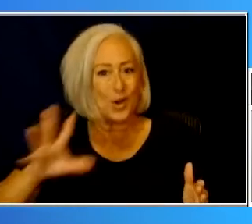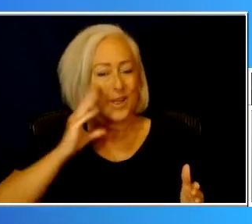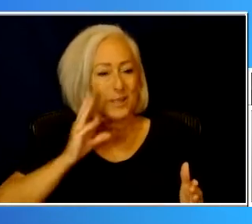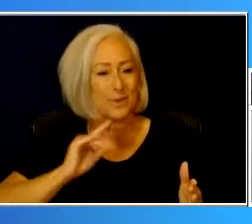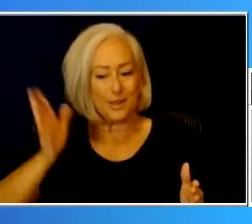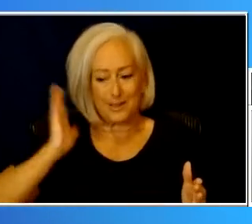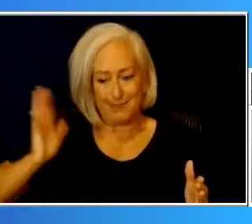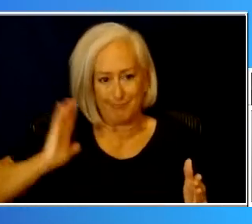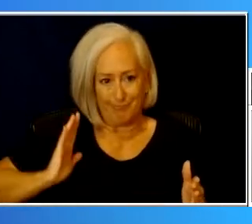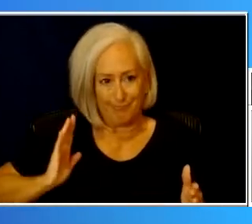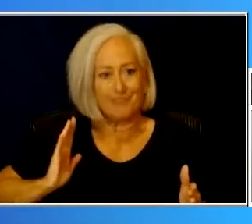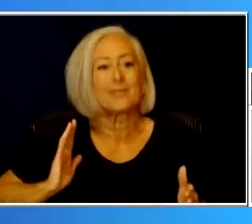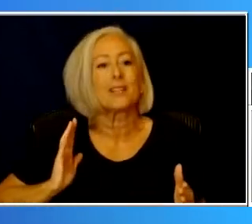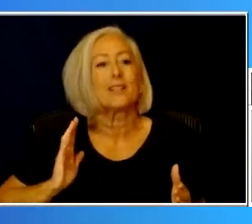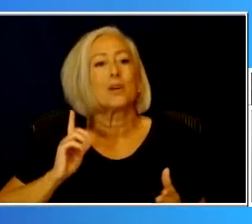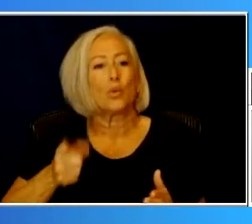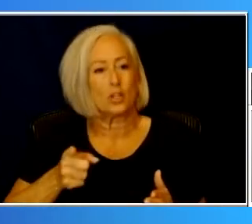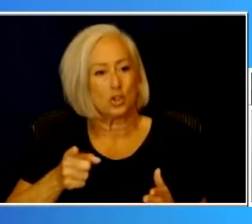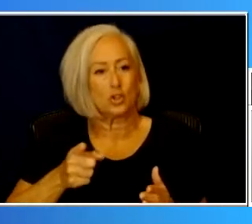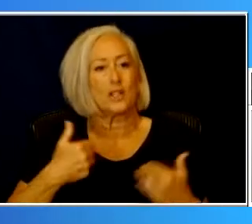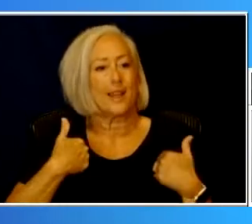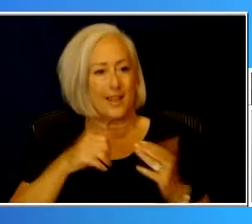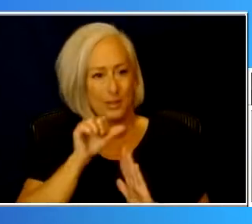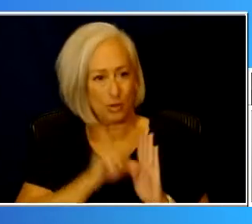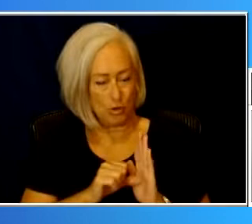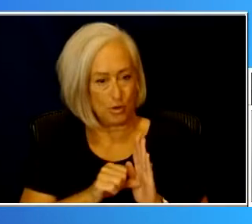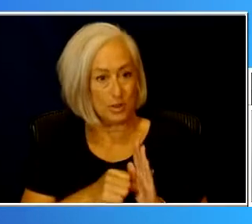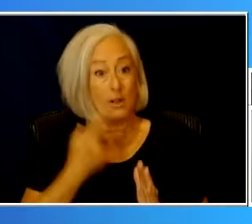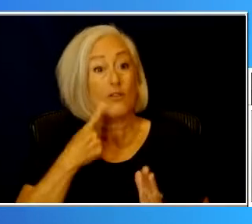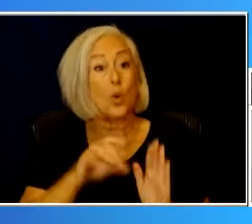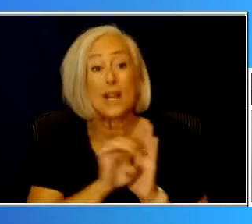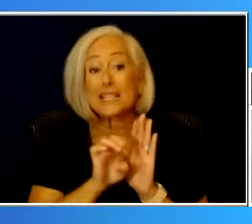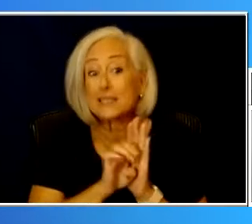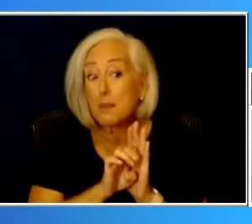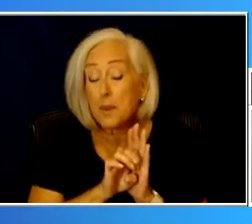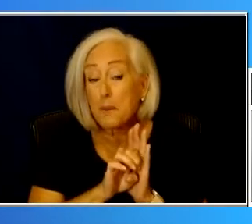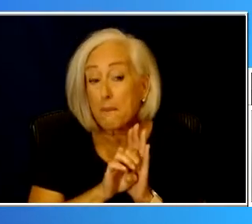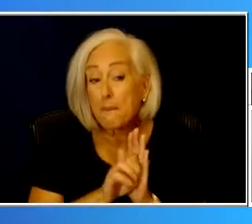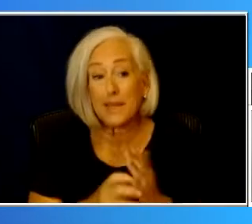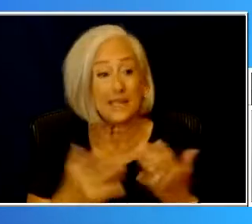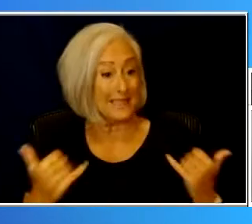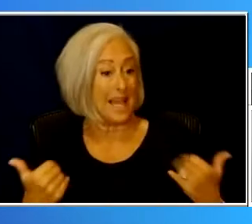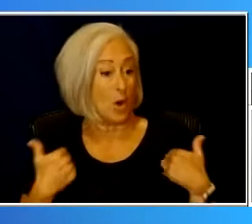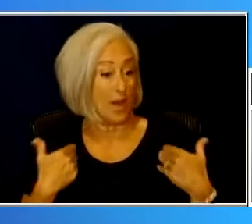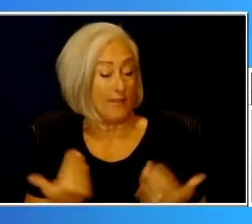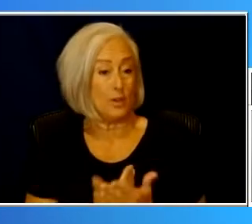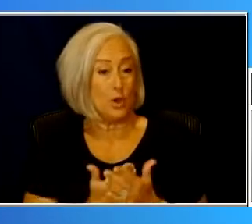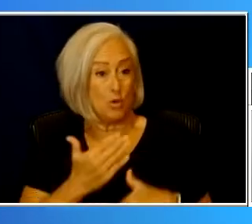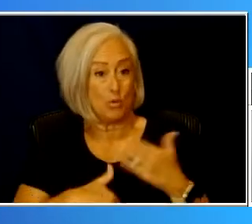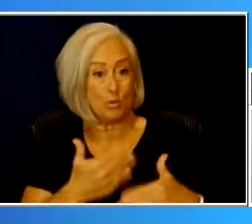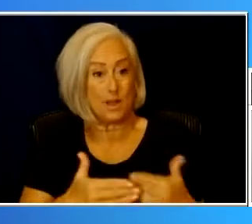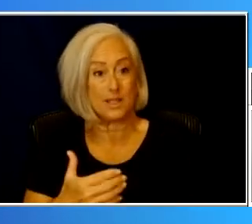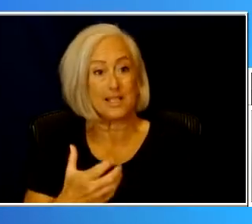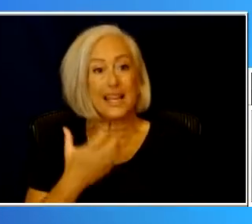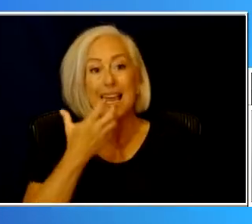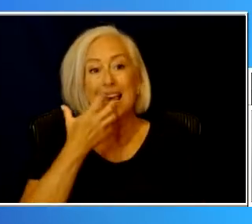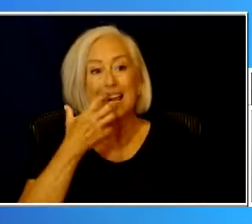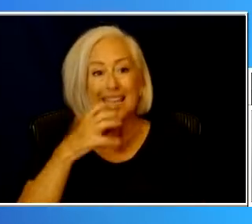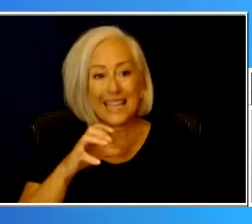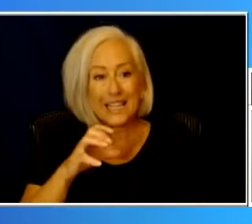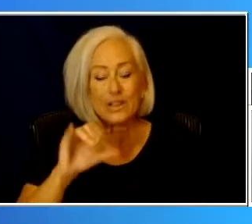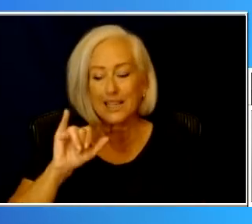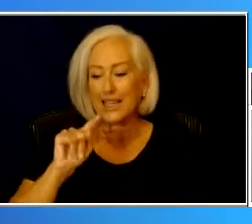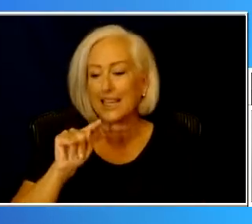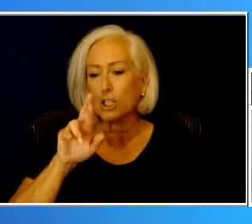her surgery. For example, now we have even a new process called heated intraperitoneal chemotherapy for